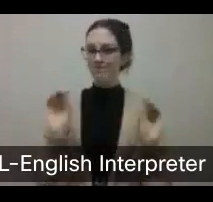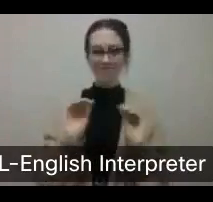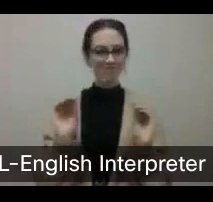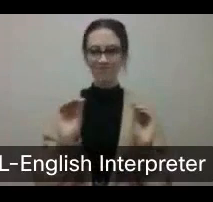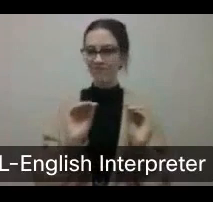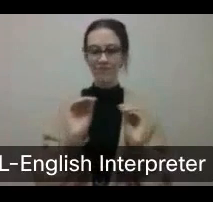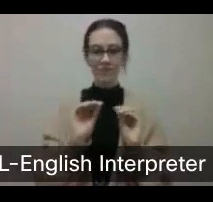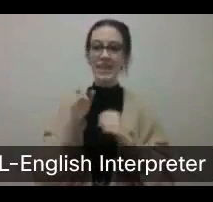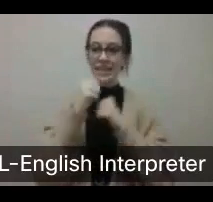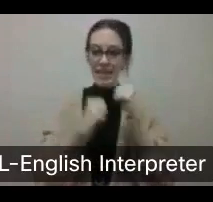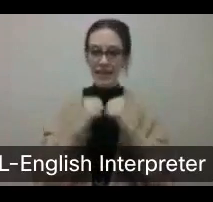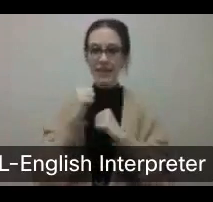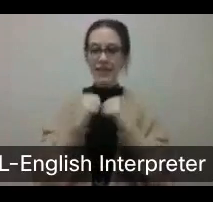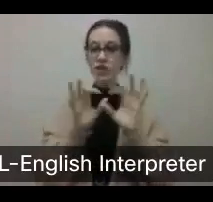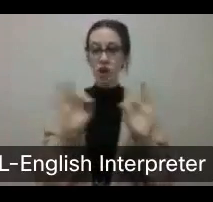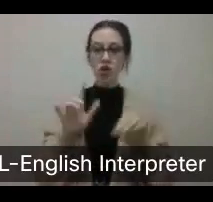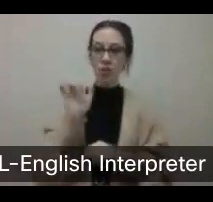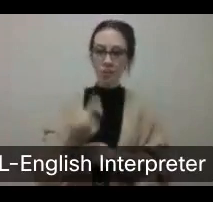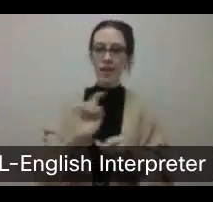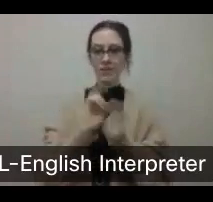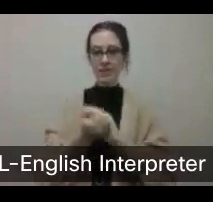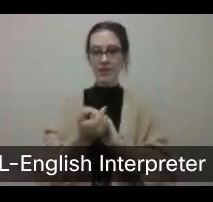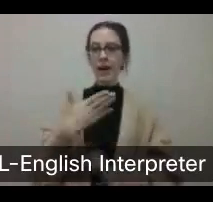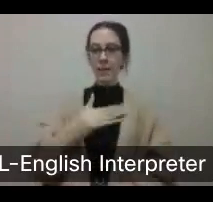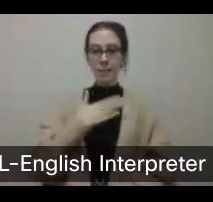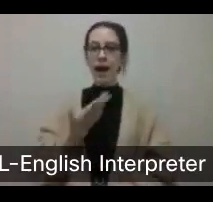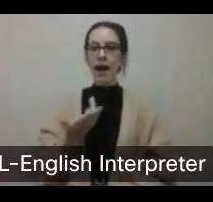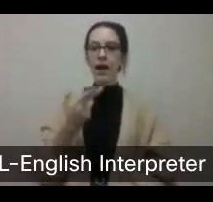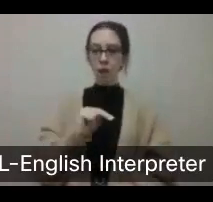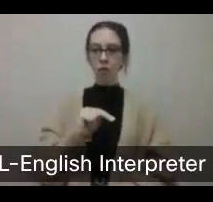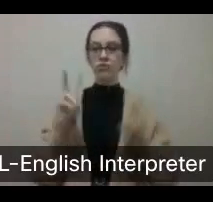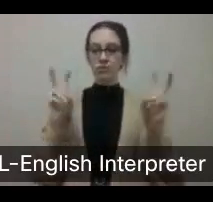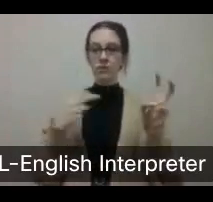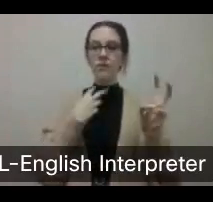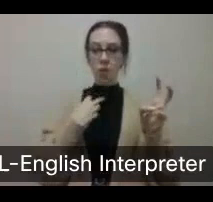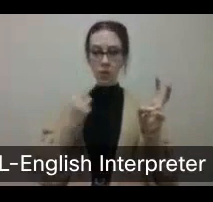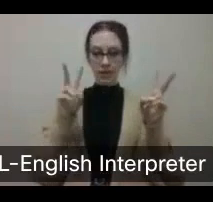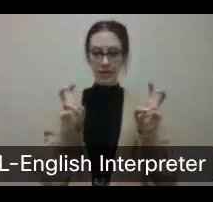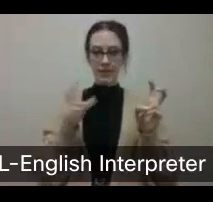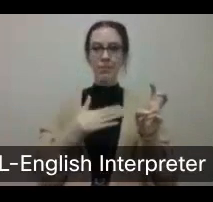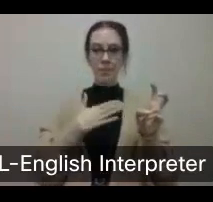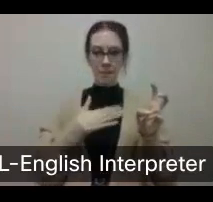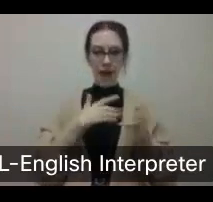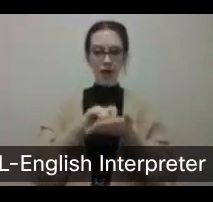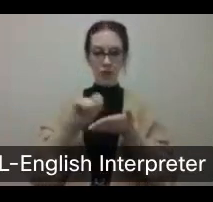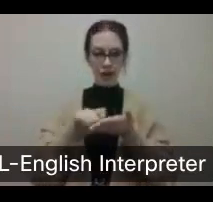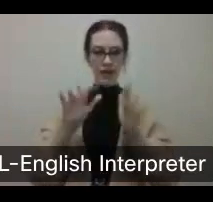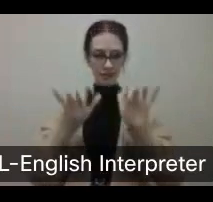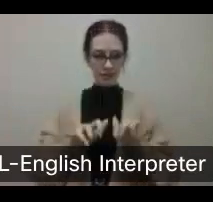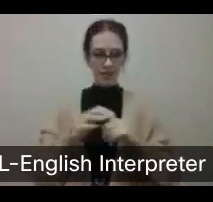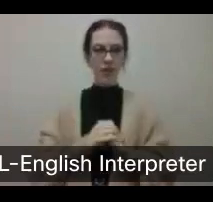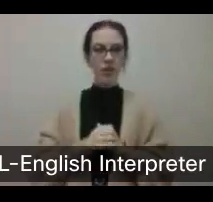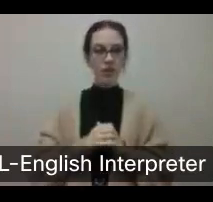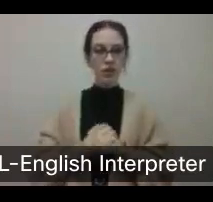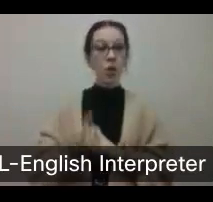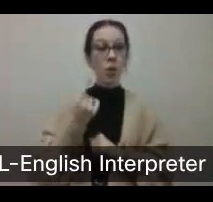own voice. A big difference, though, between these two, between paraphrasing and summarizing, is summarizing requires the